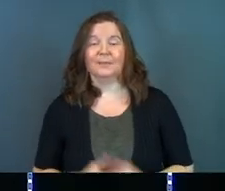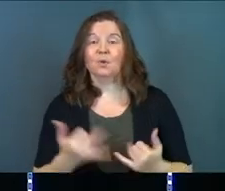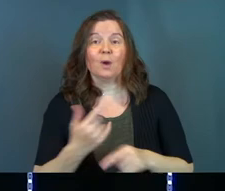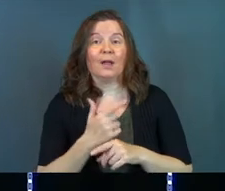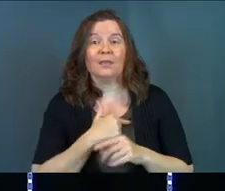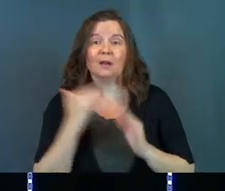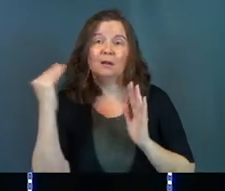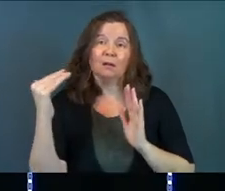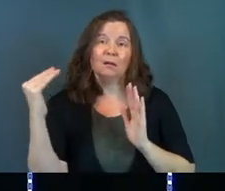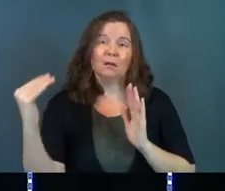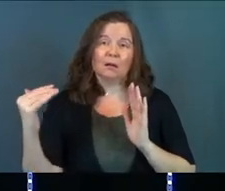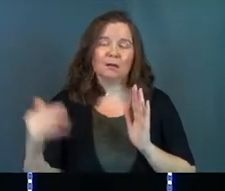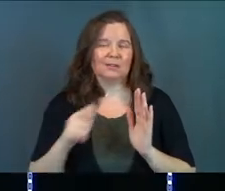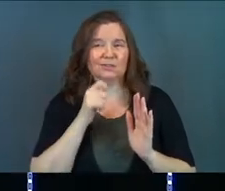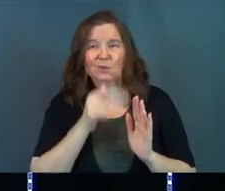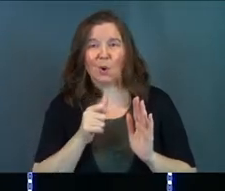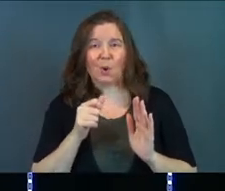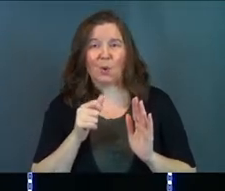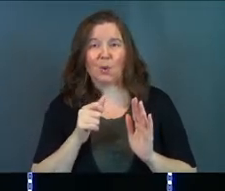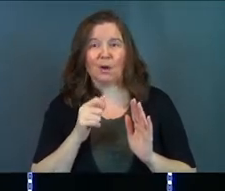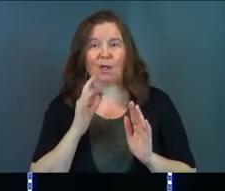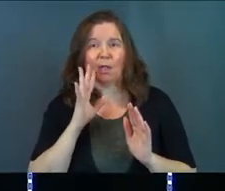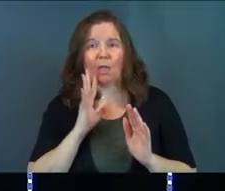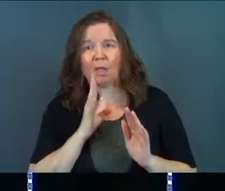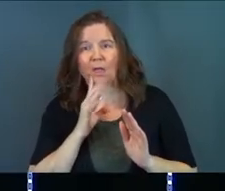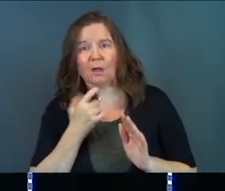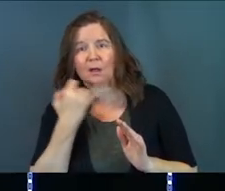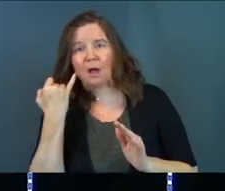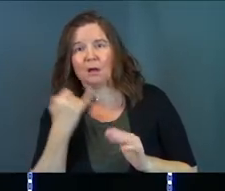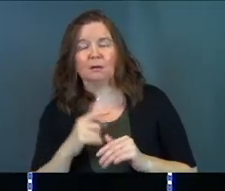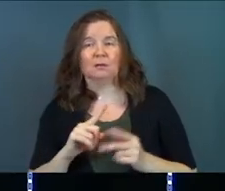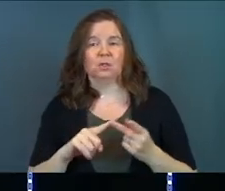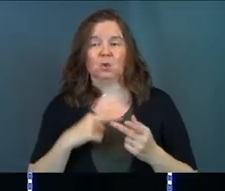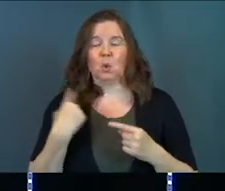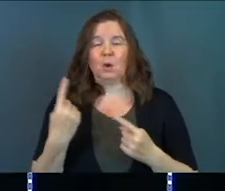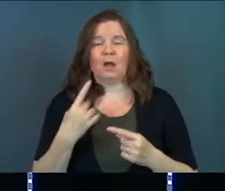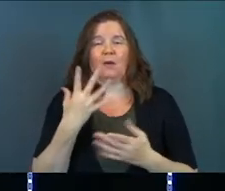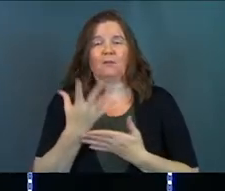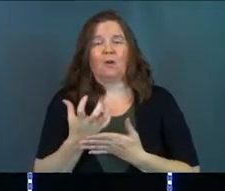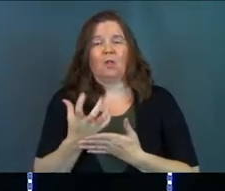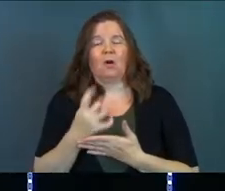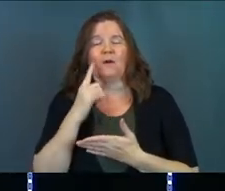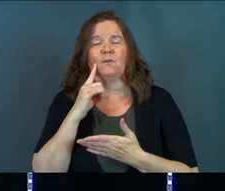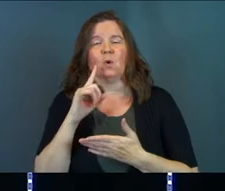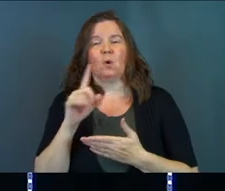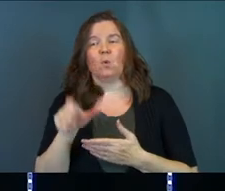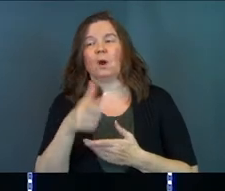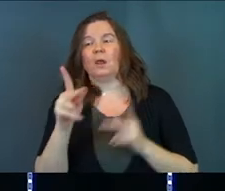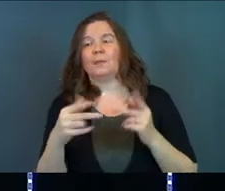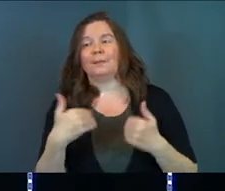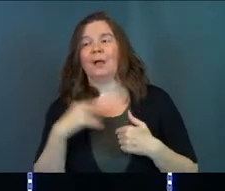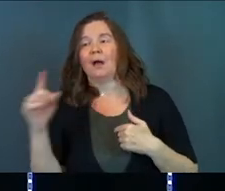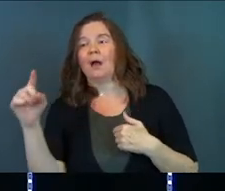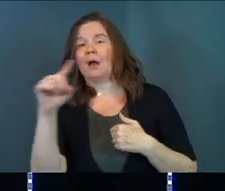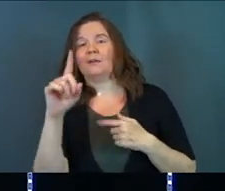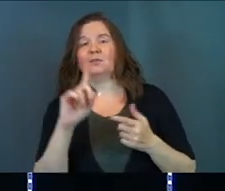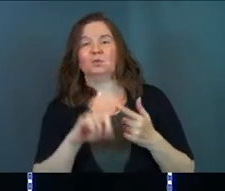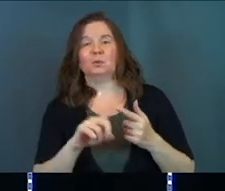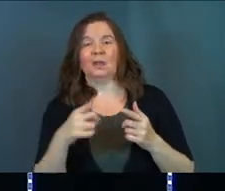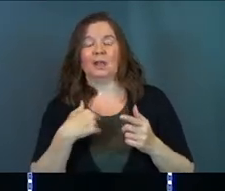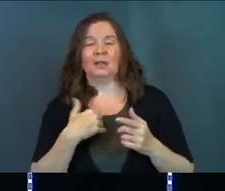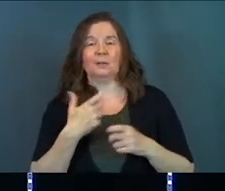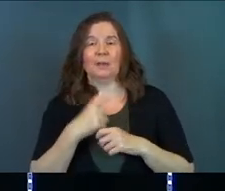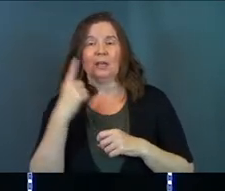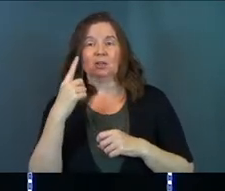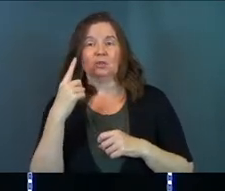Right, and they just go down the list. Do not covet. Don't ever long for what other people have to the point